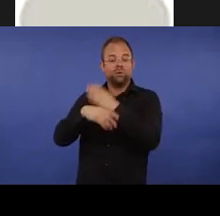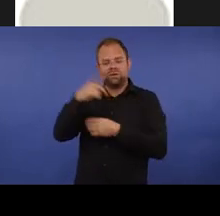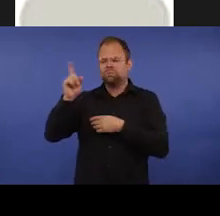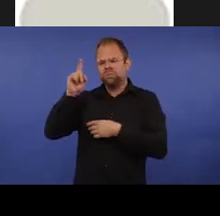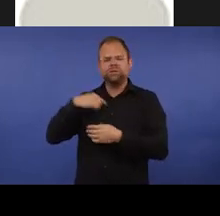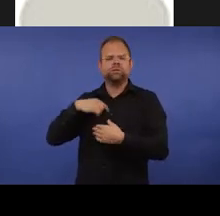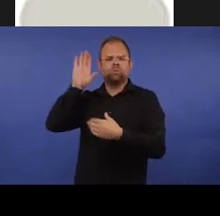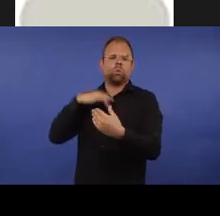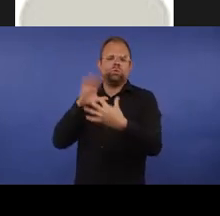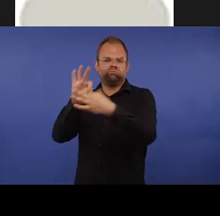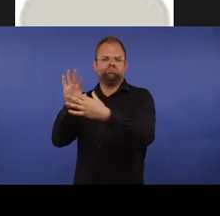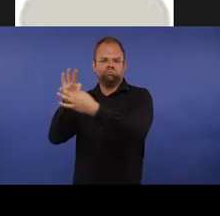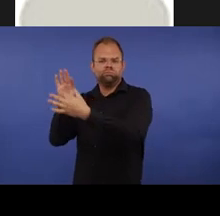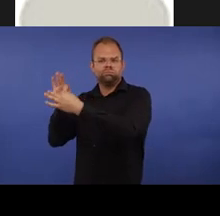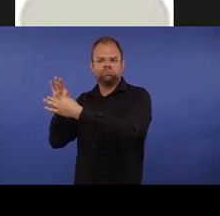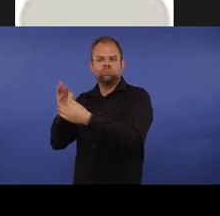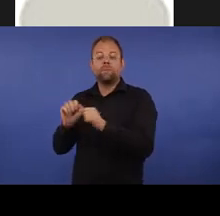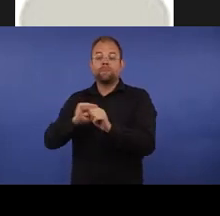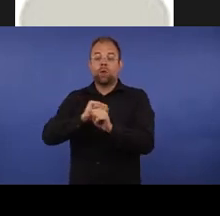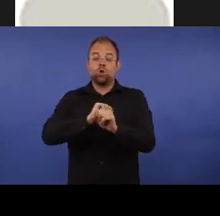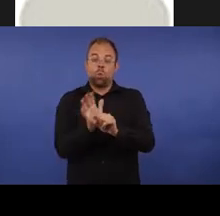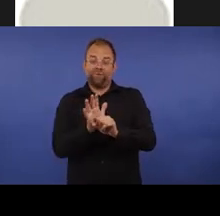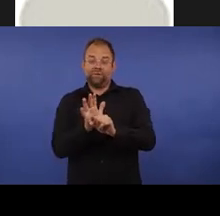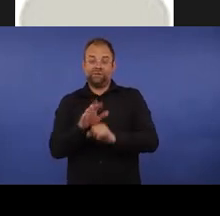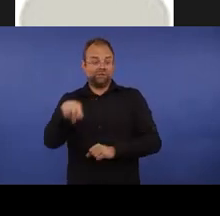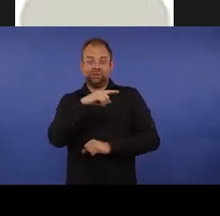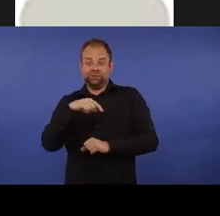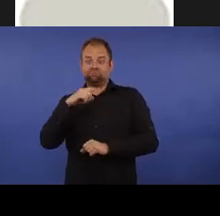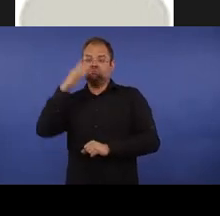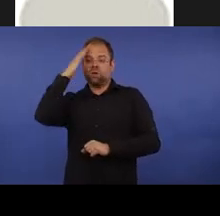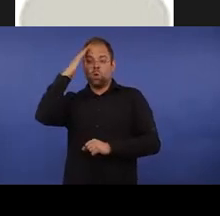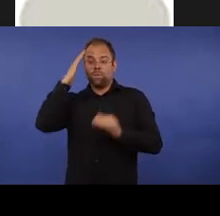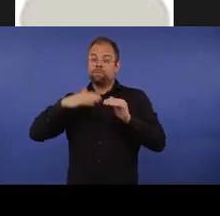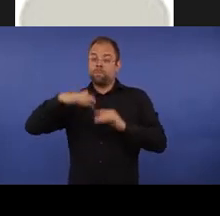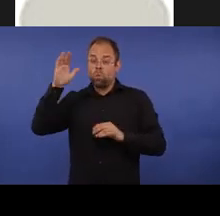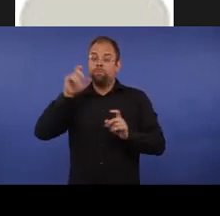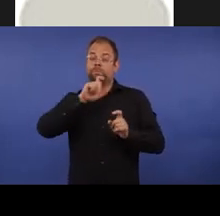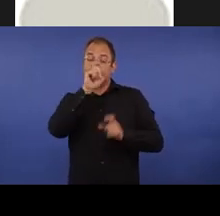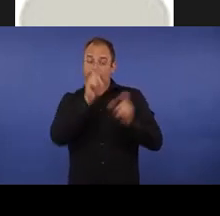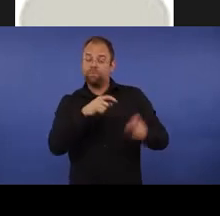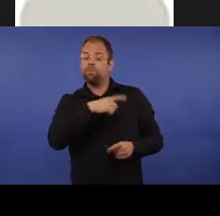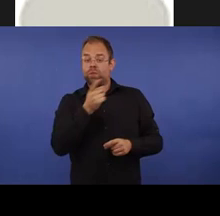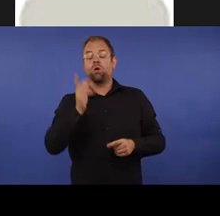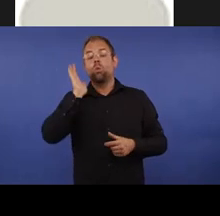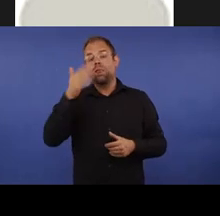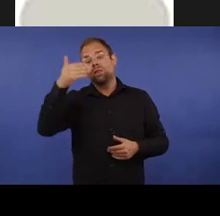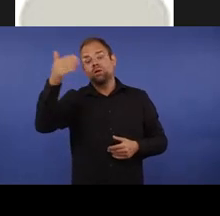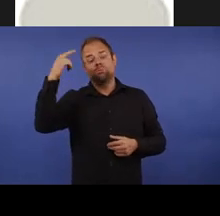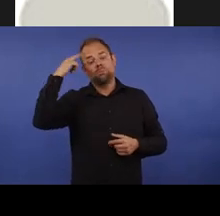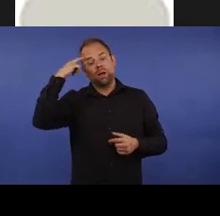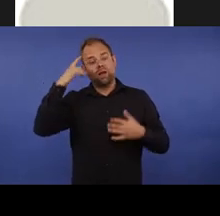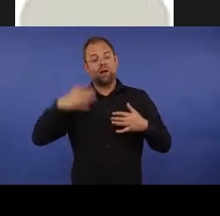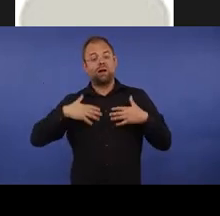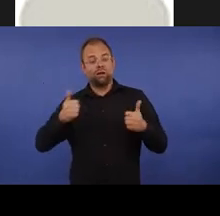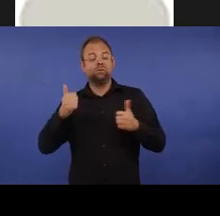health disabilities. And so I feel like we are really at a precipice. We